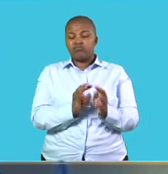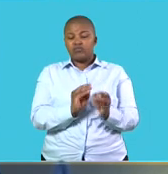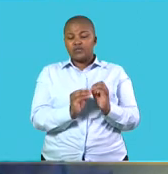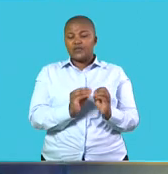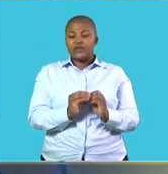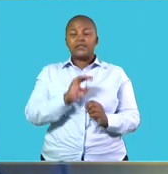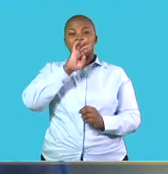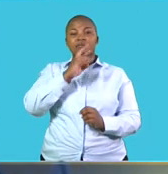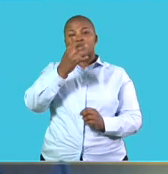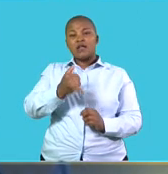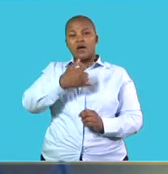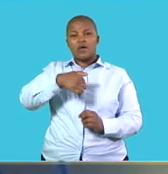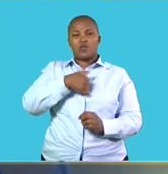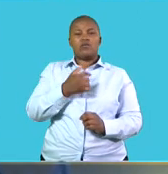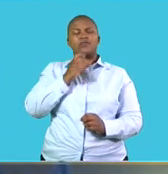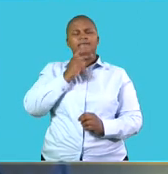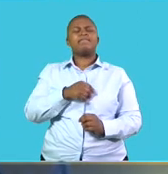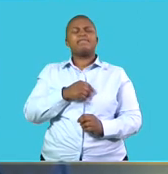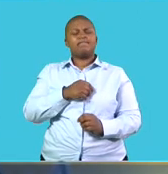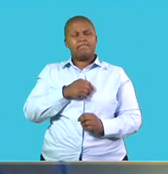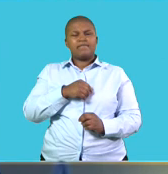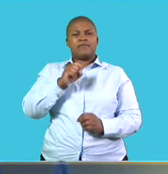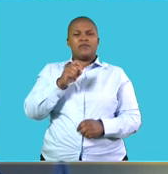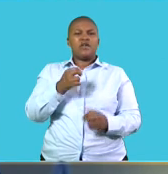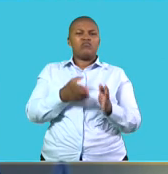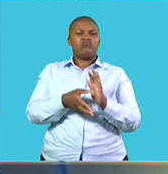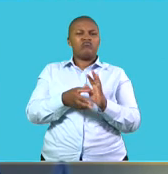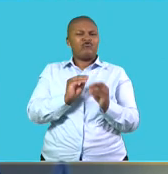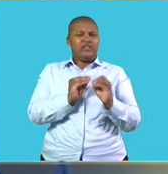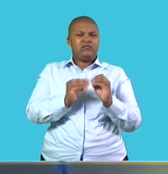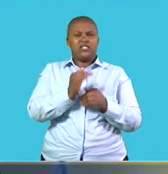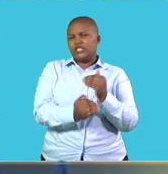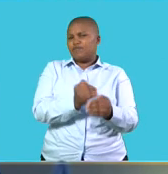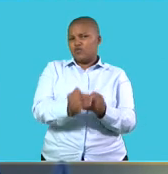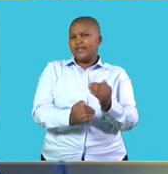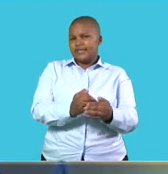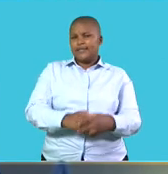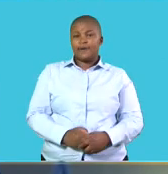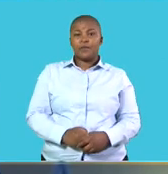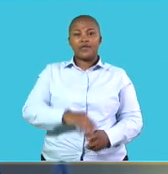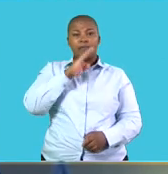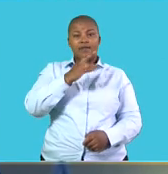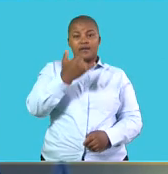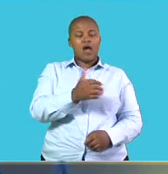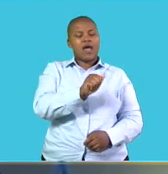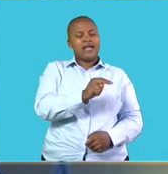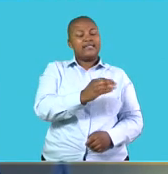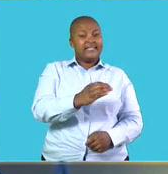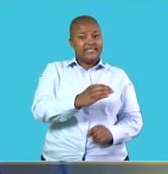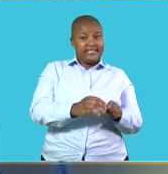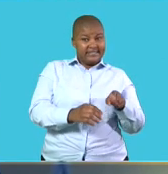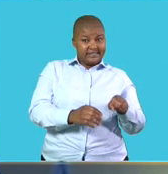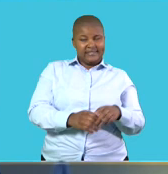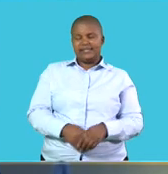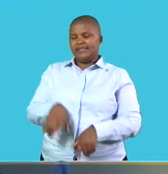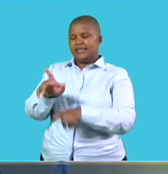seen as part and parcel of our renewal process. Reconnecting the African National Congress